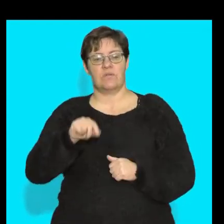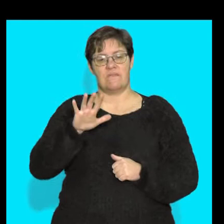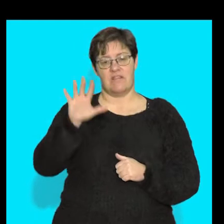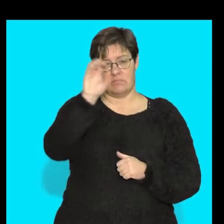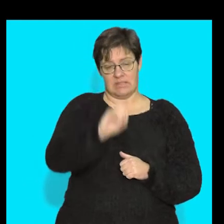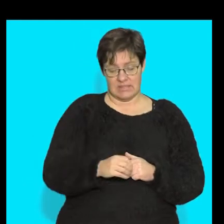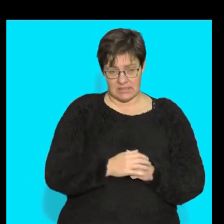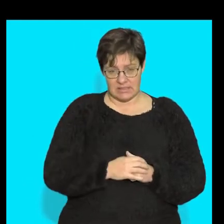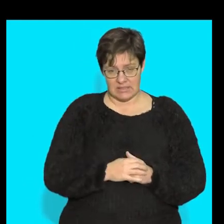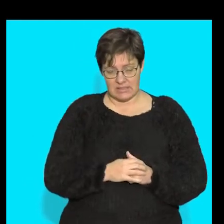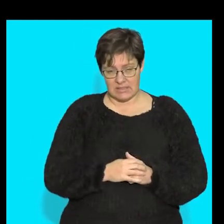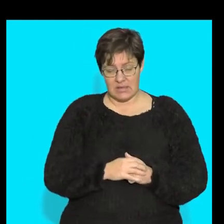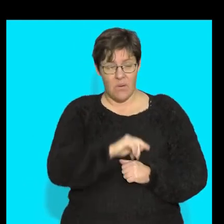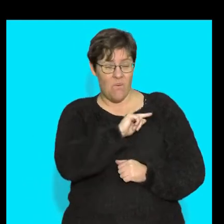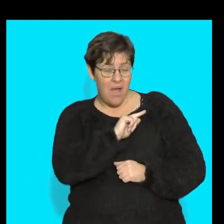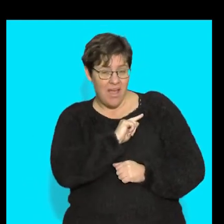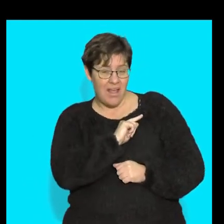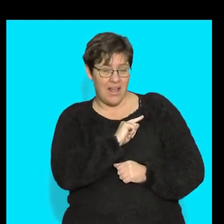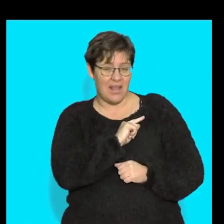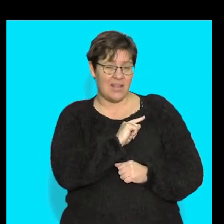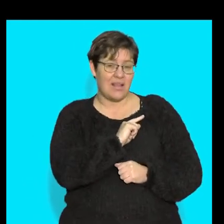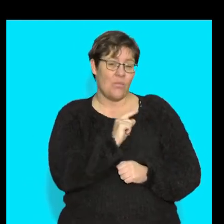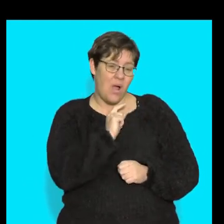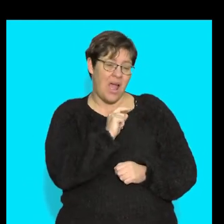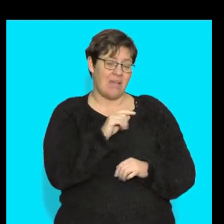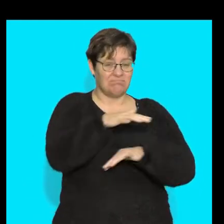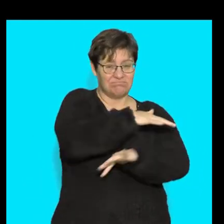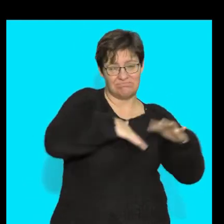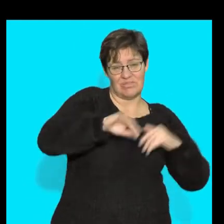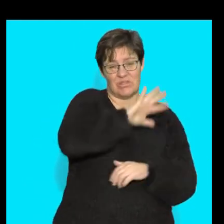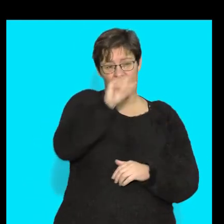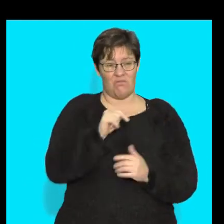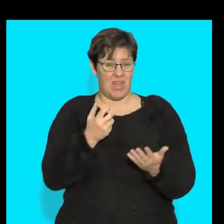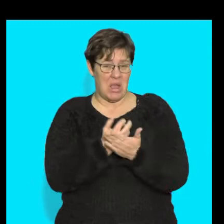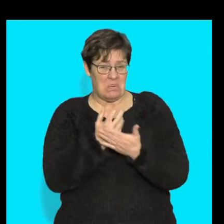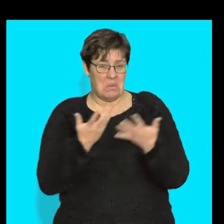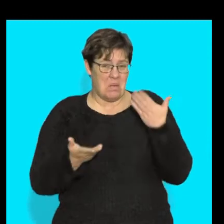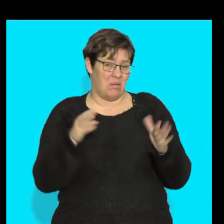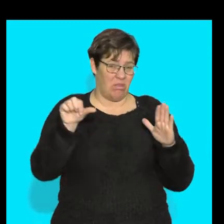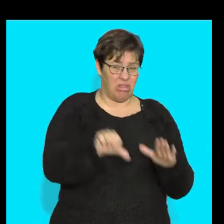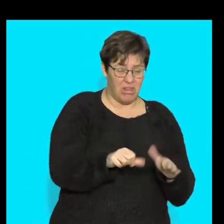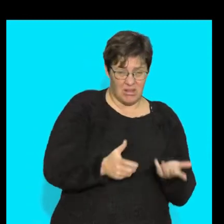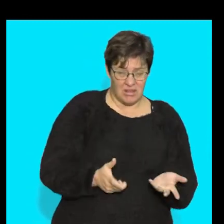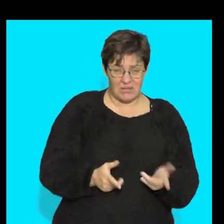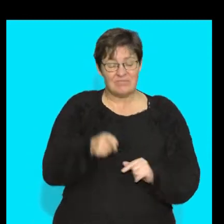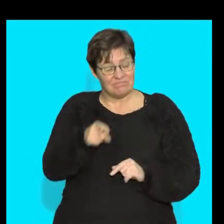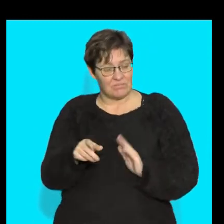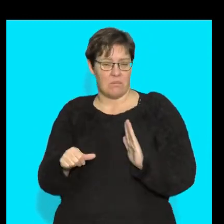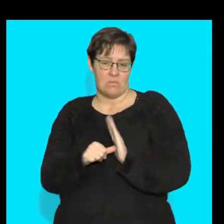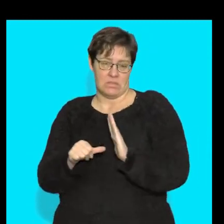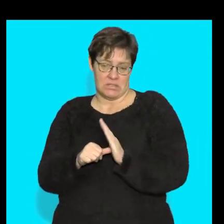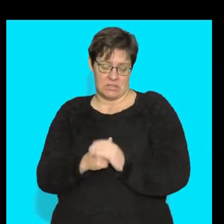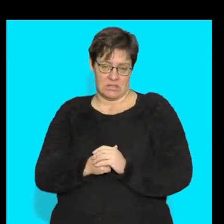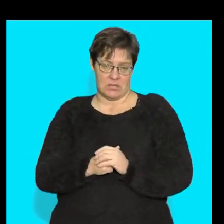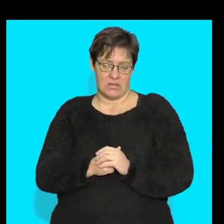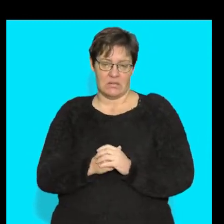6.5%, right? Because of maybe what is happening with our economy at the time. So this is very important, and I'm going to show you